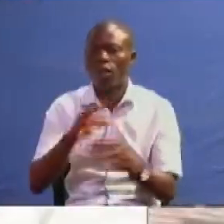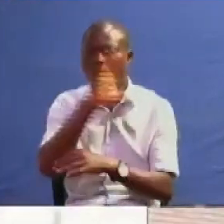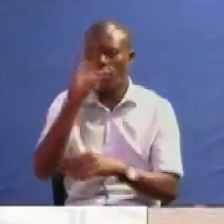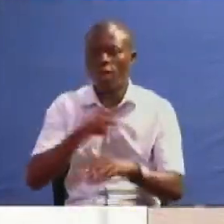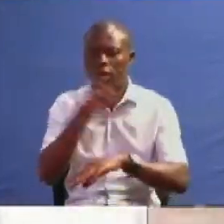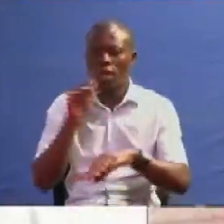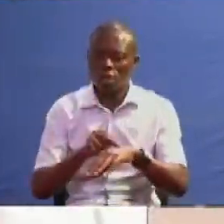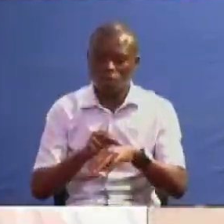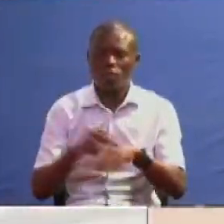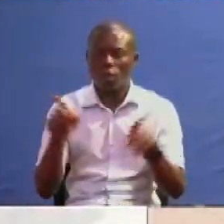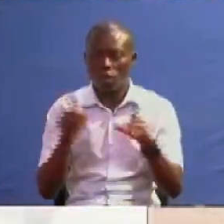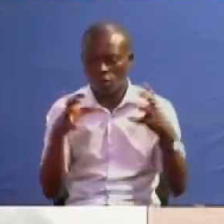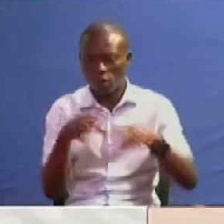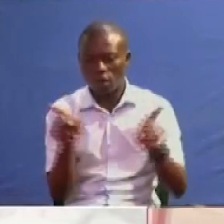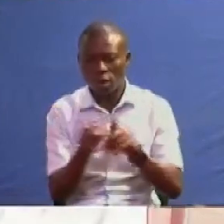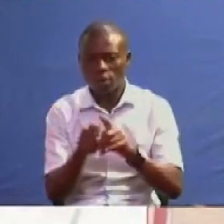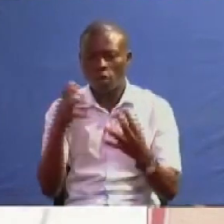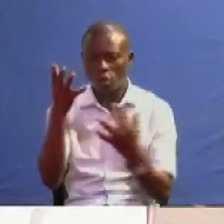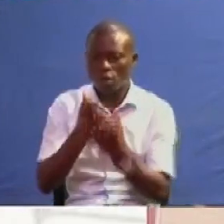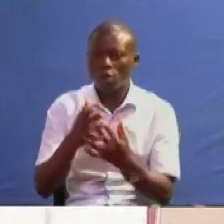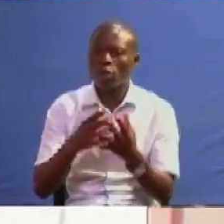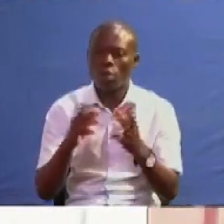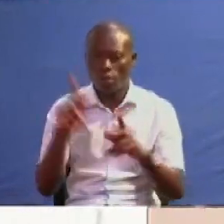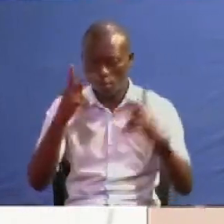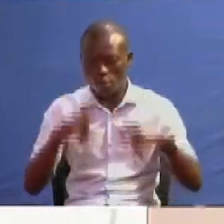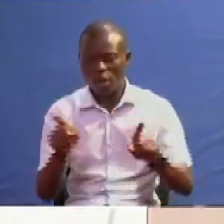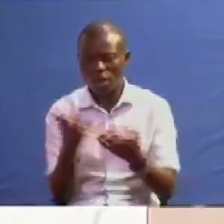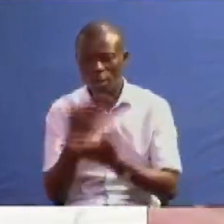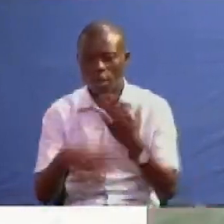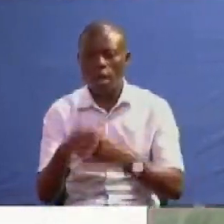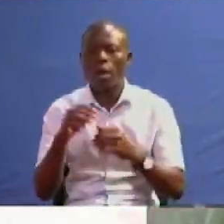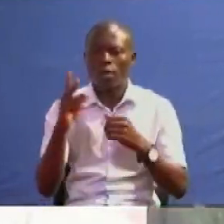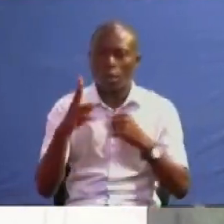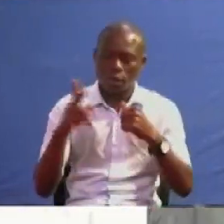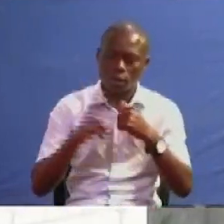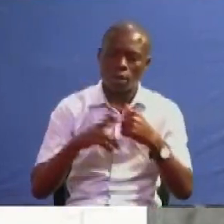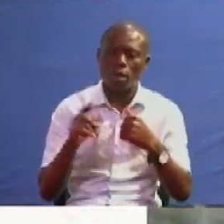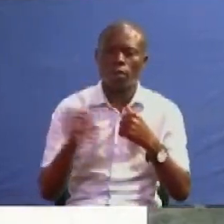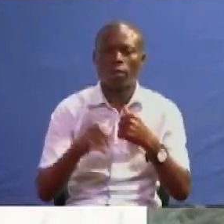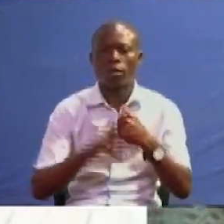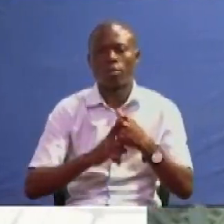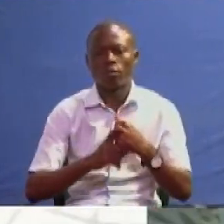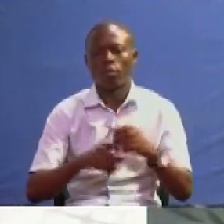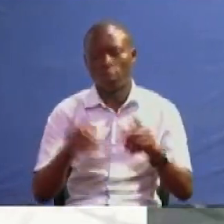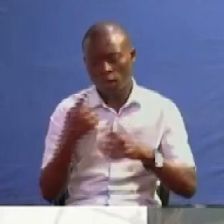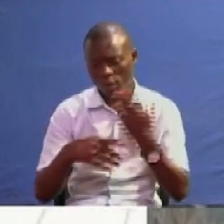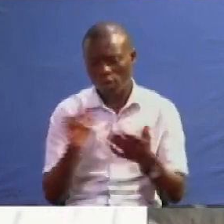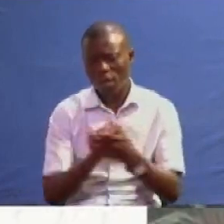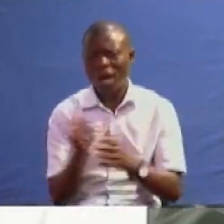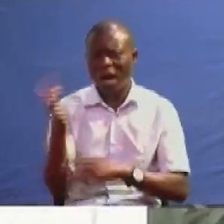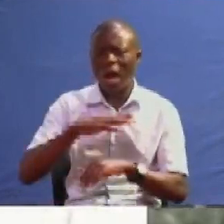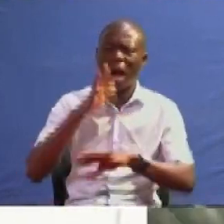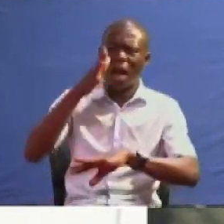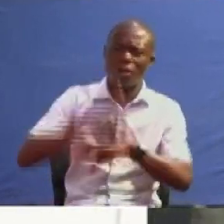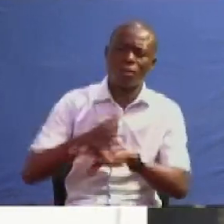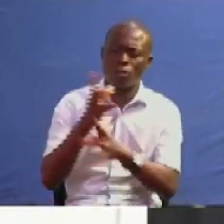National Congress and opposition parties in the hotly contested March 29th elections. This comes just after